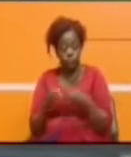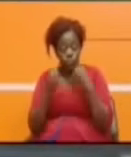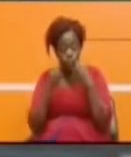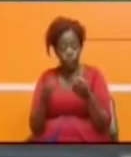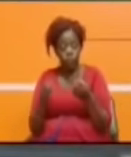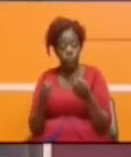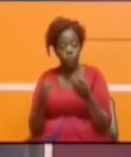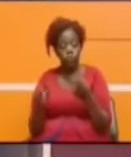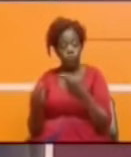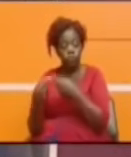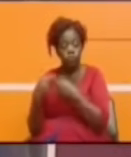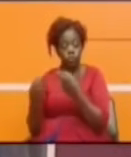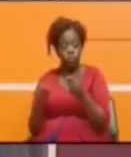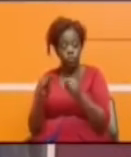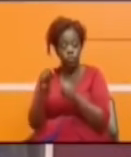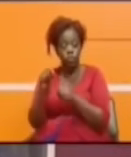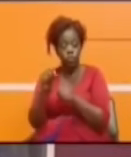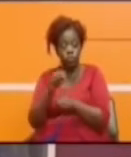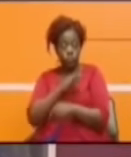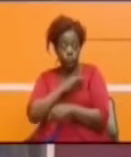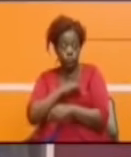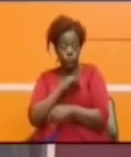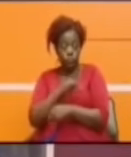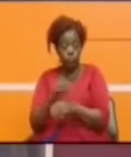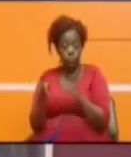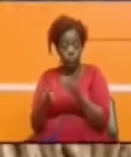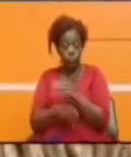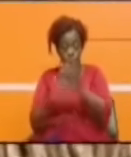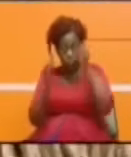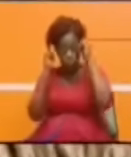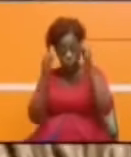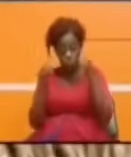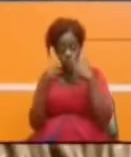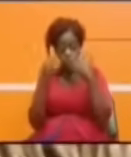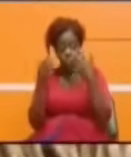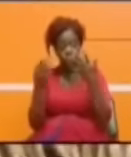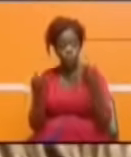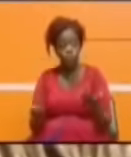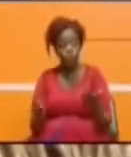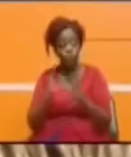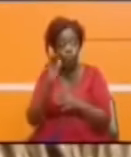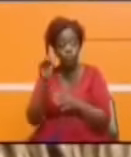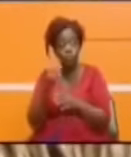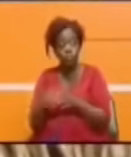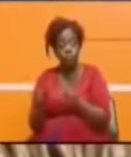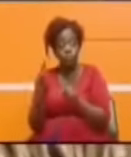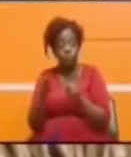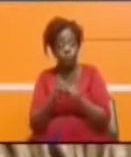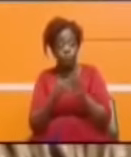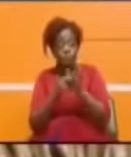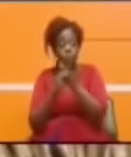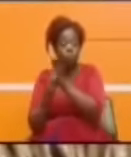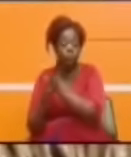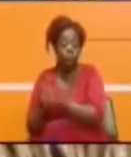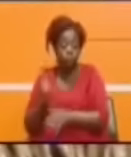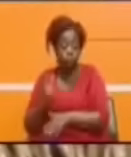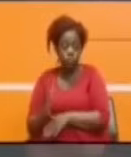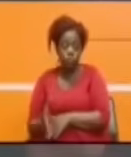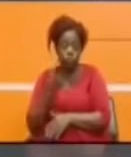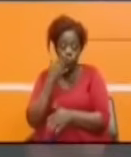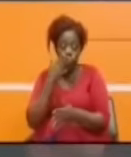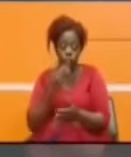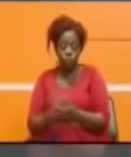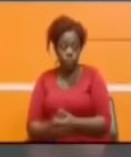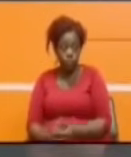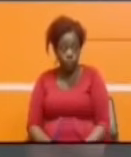ministries to handle this. Amyuka President Jessica Lupo yebazize je okudda mu bantu n'okwolesa empisa ez'ekika